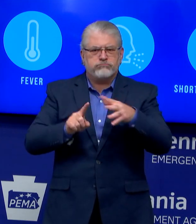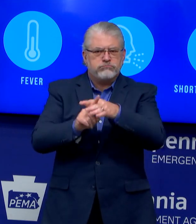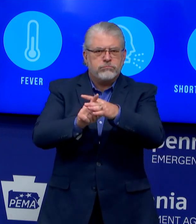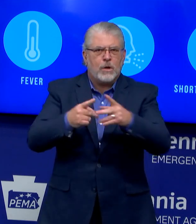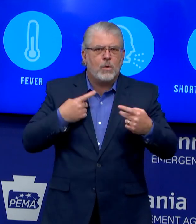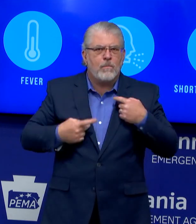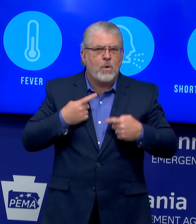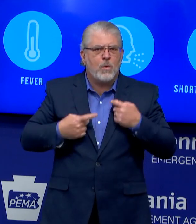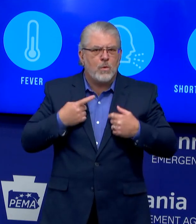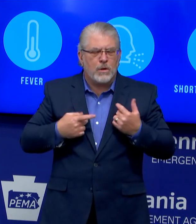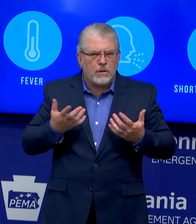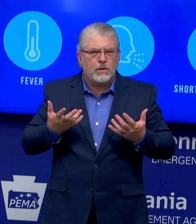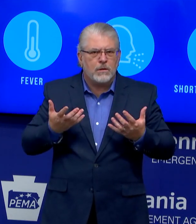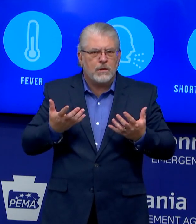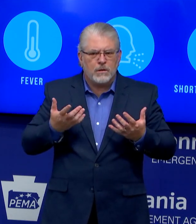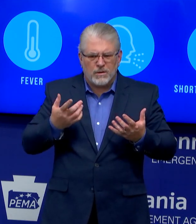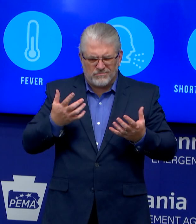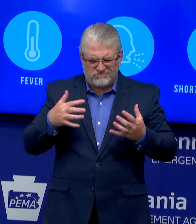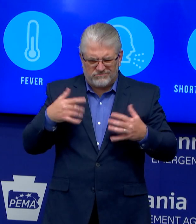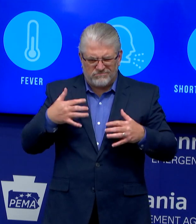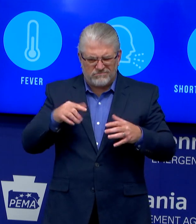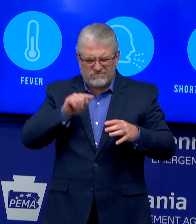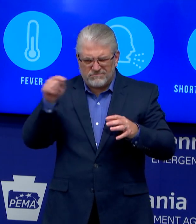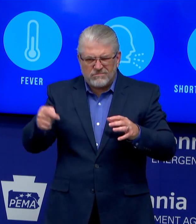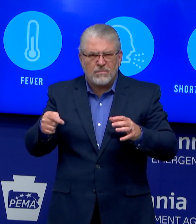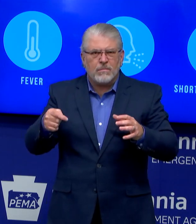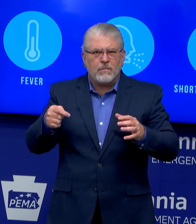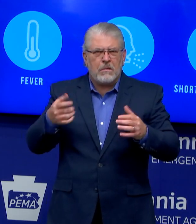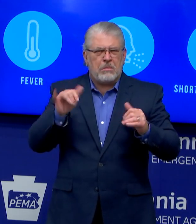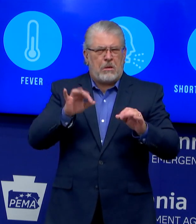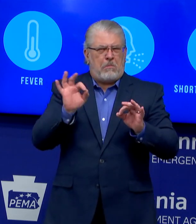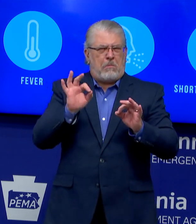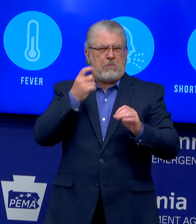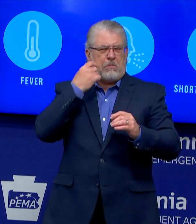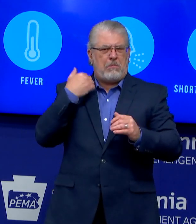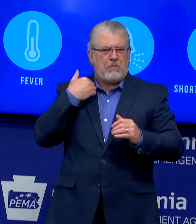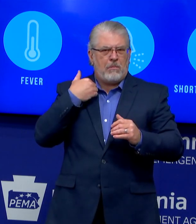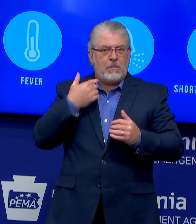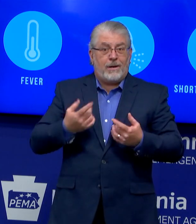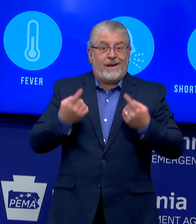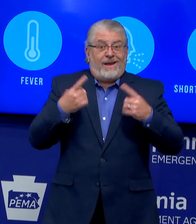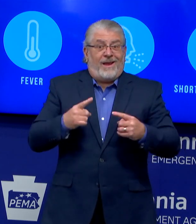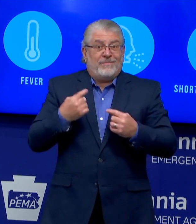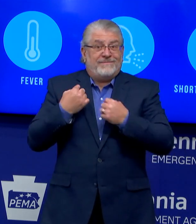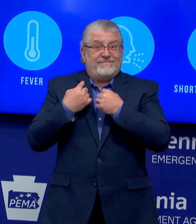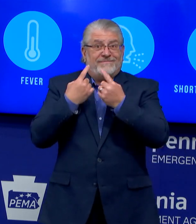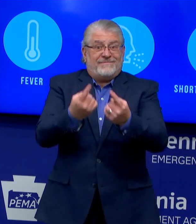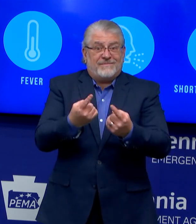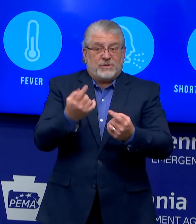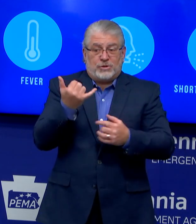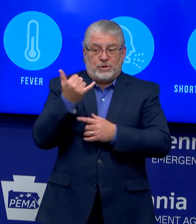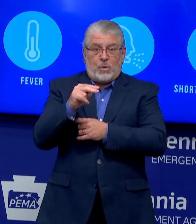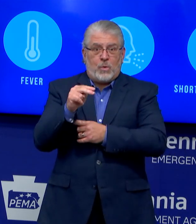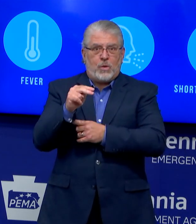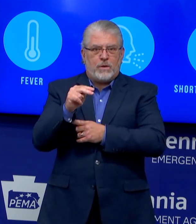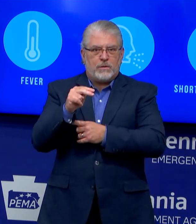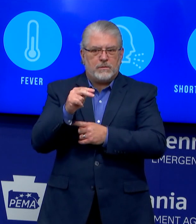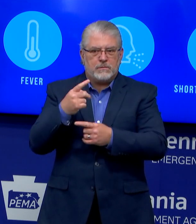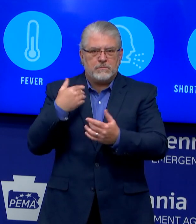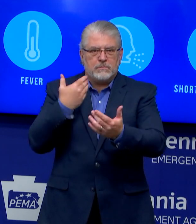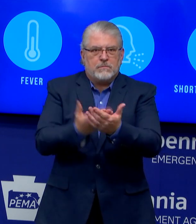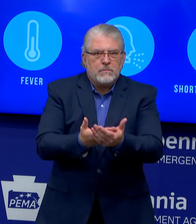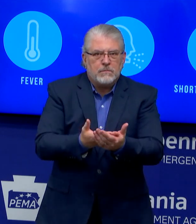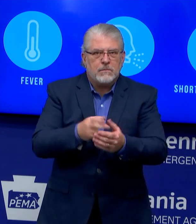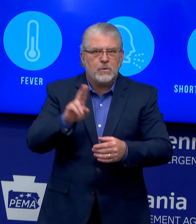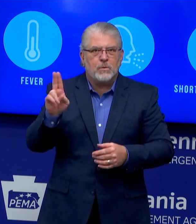away. By January, COVID-19 had reached our shores, and Pennsylvania began to prepare for